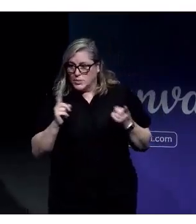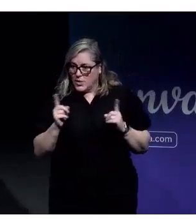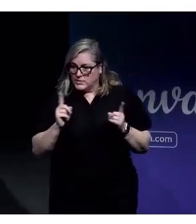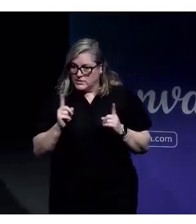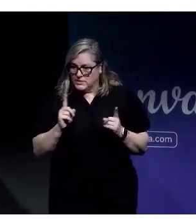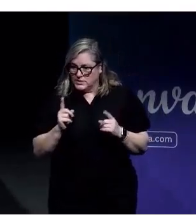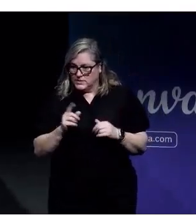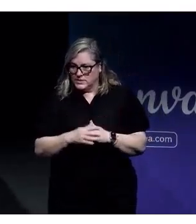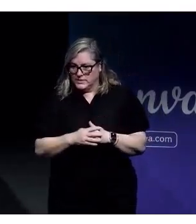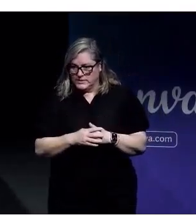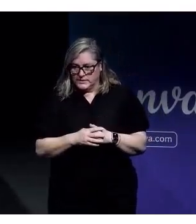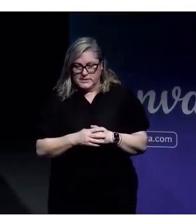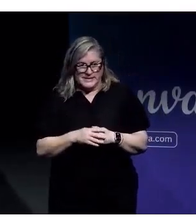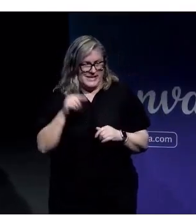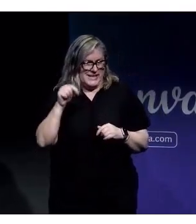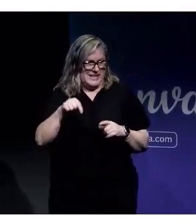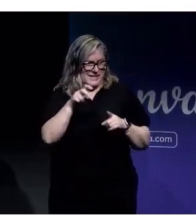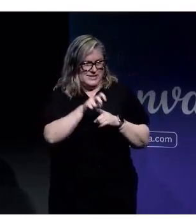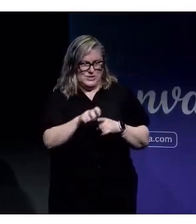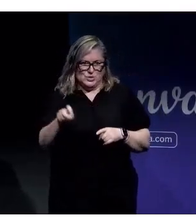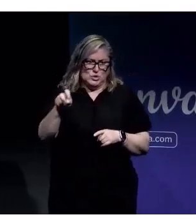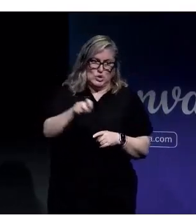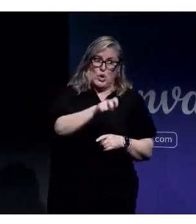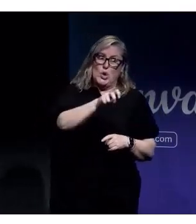whole journey,